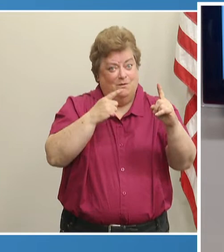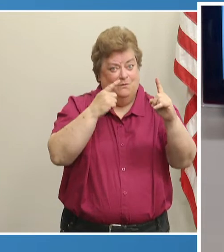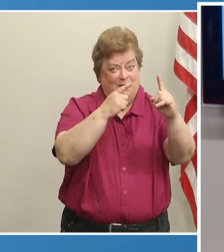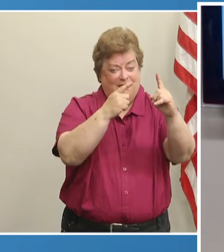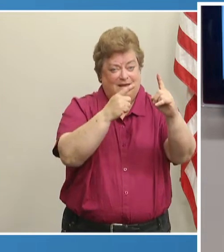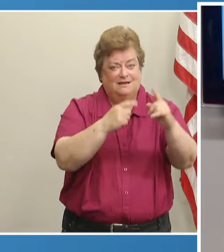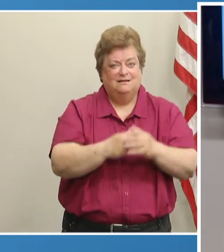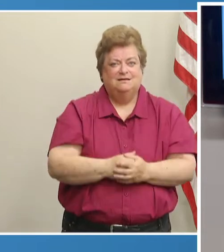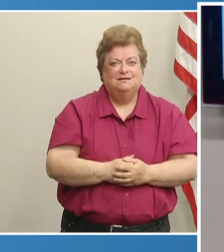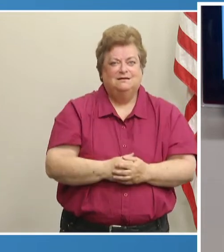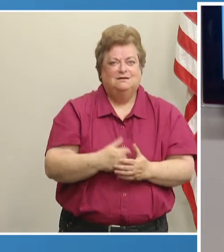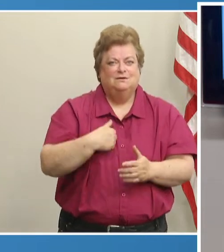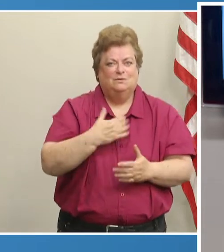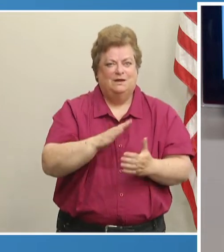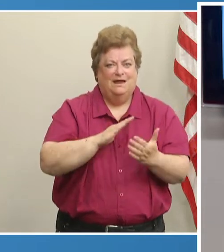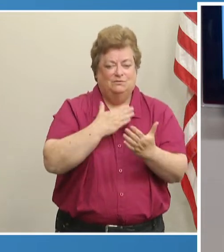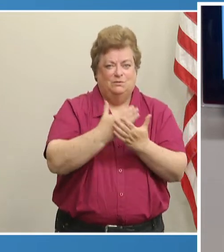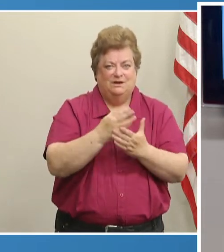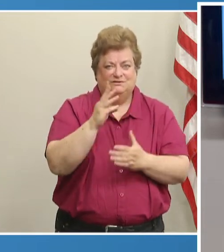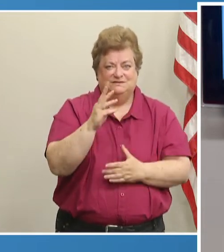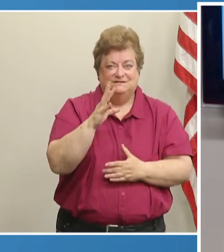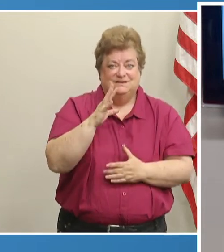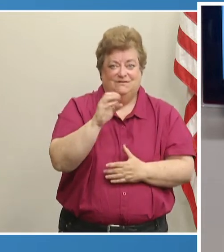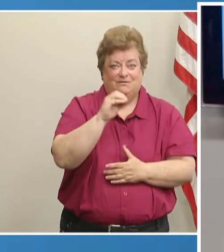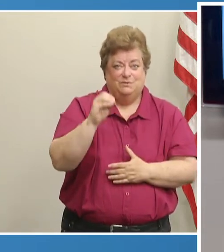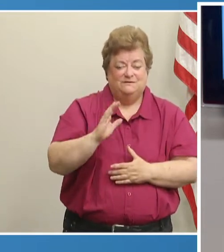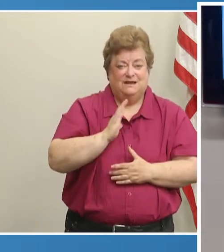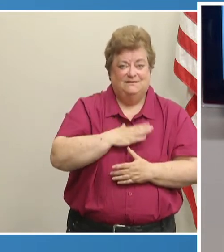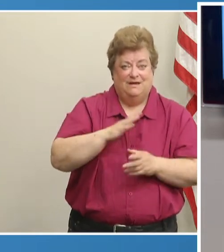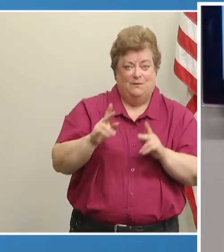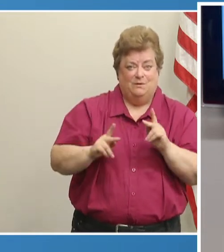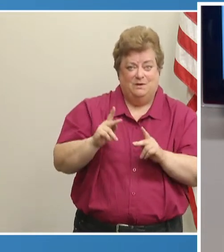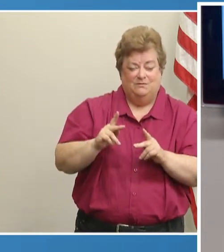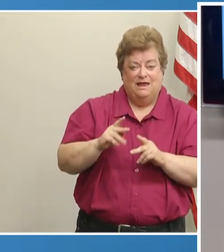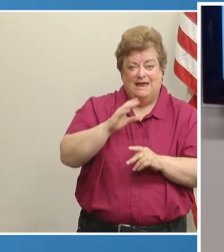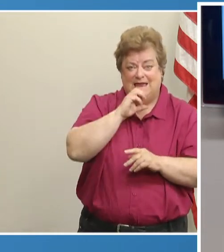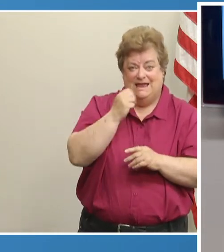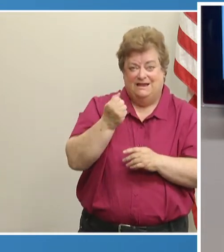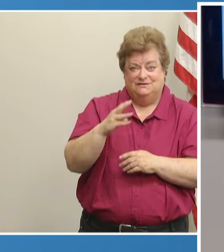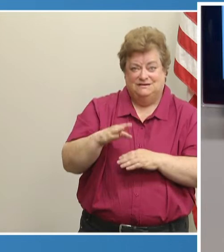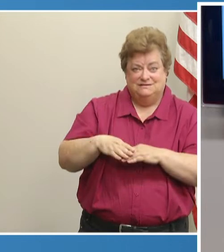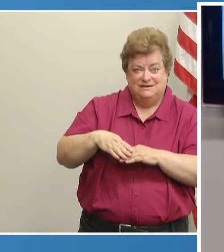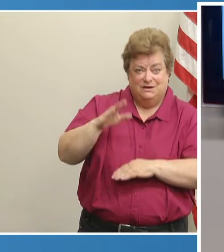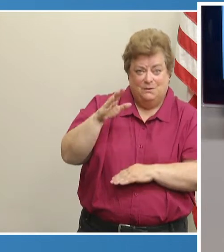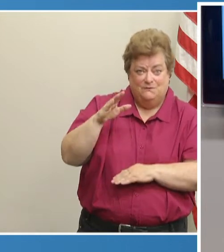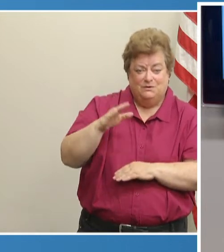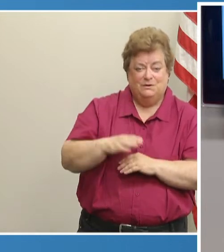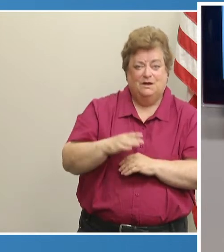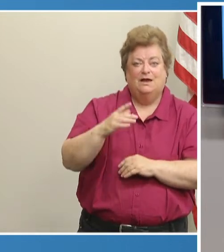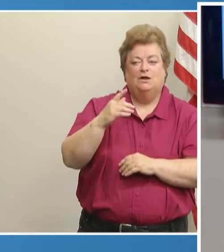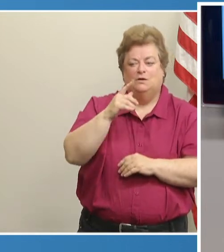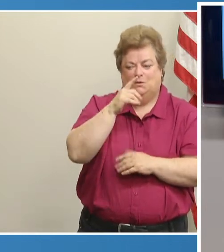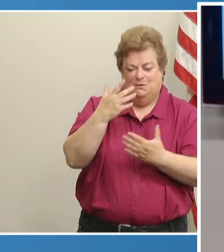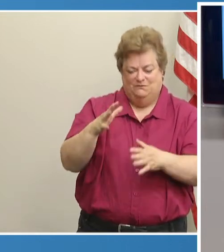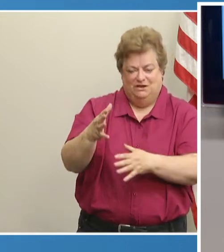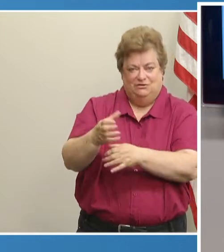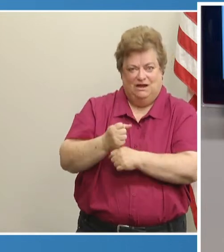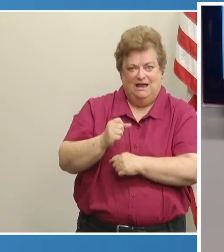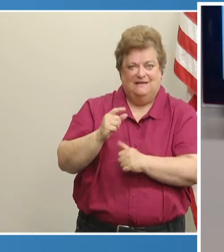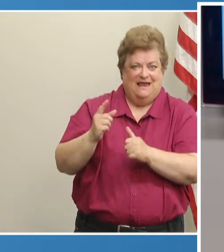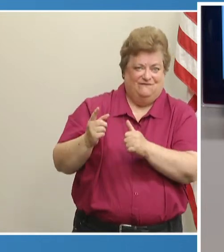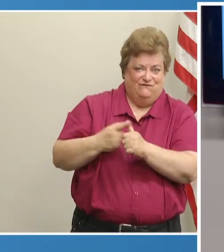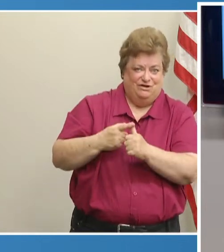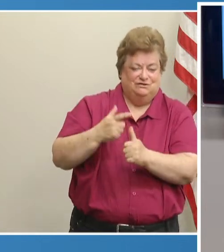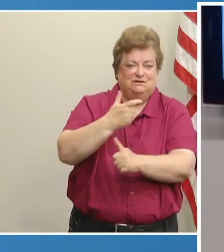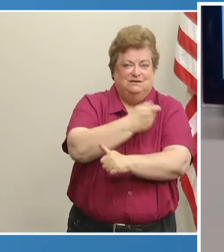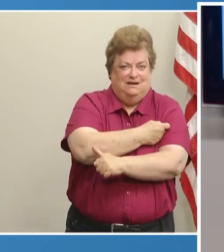we have reached over 65% of our population aged 16 and over who have had at least that